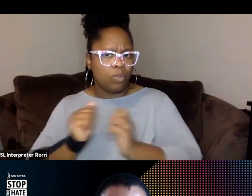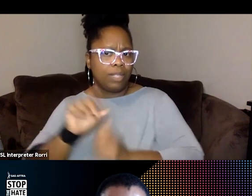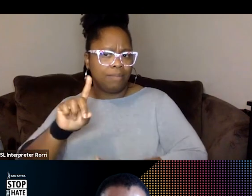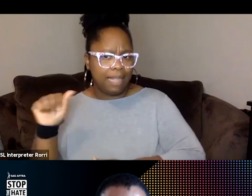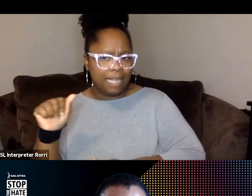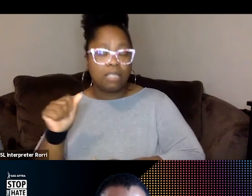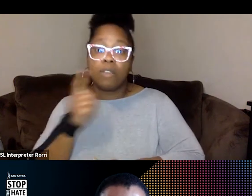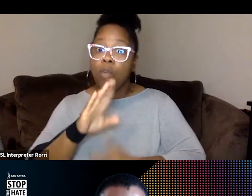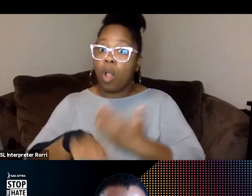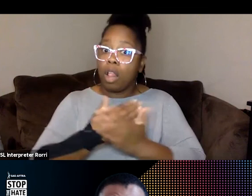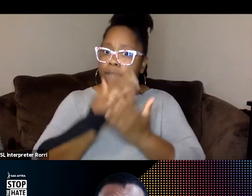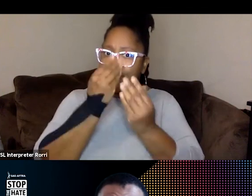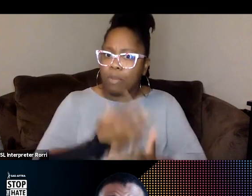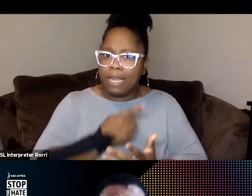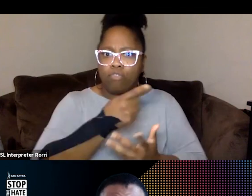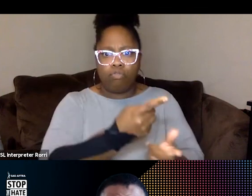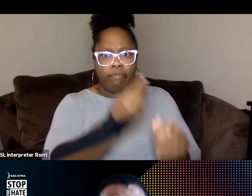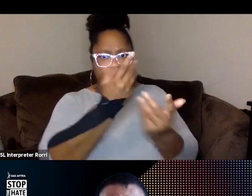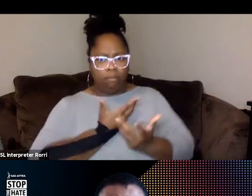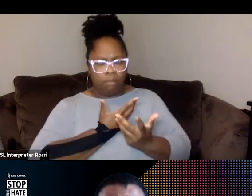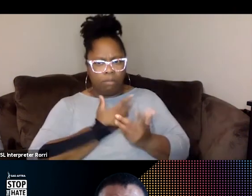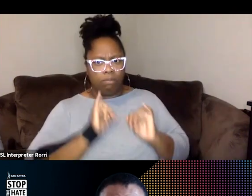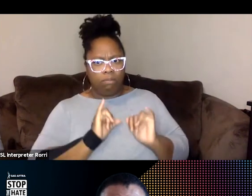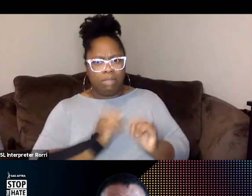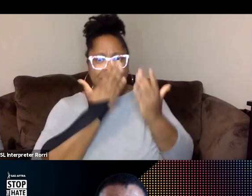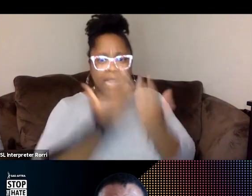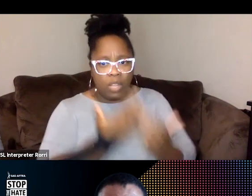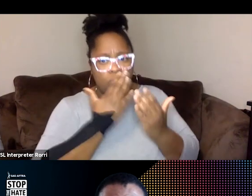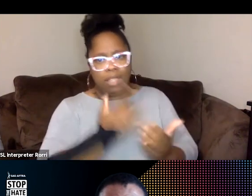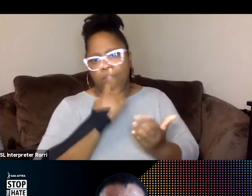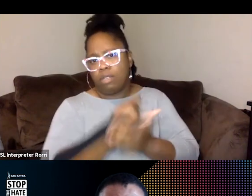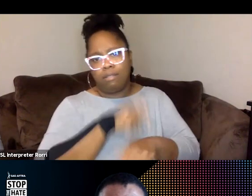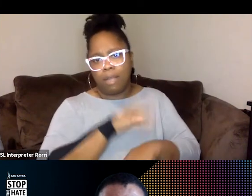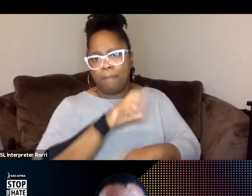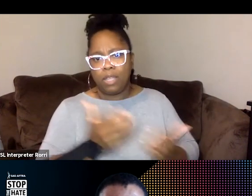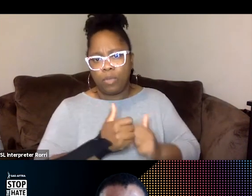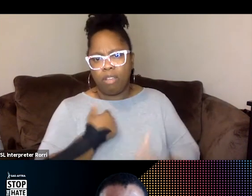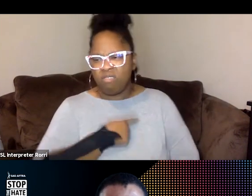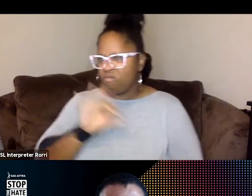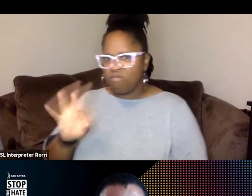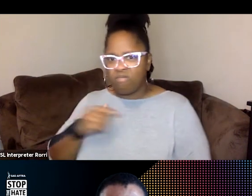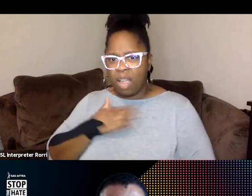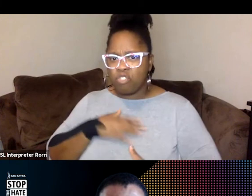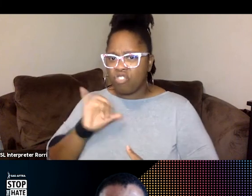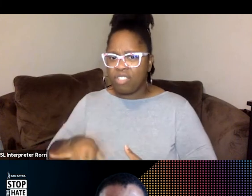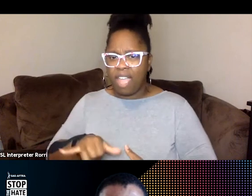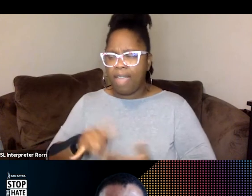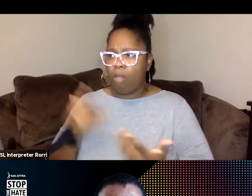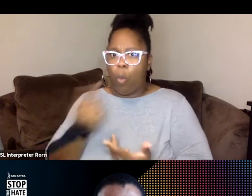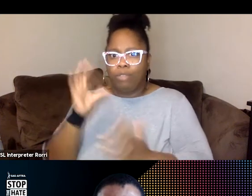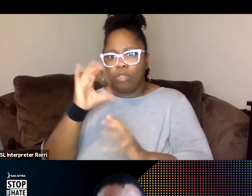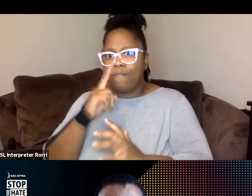all the information that you have delivered, we thank you, really thank you for taking the time to be here with us. Well, I appreciate that. We're always looking for ways to partner and to kind of